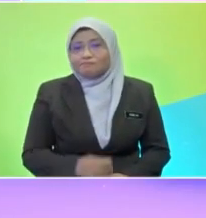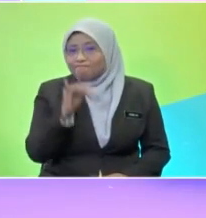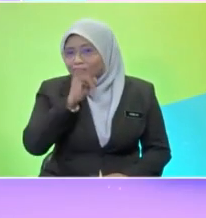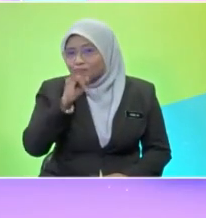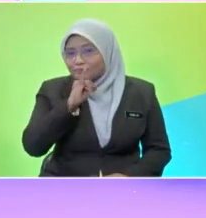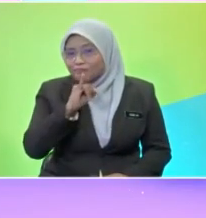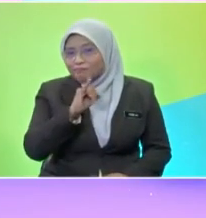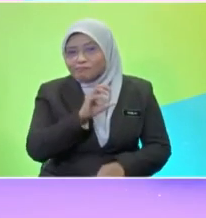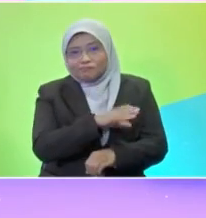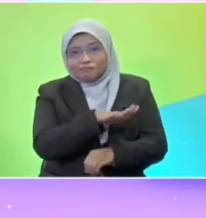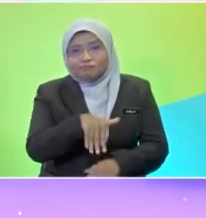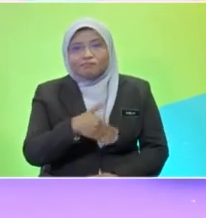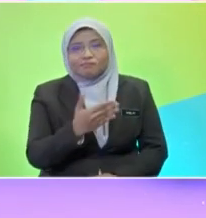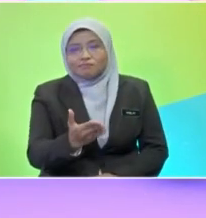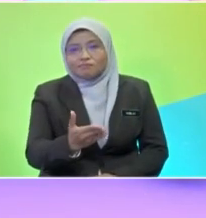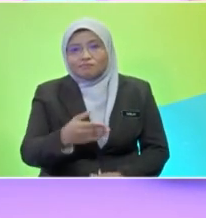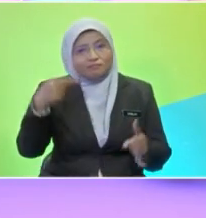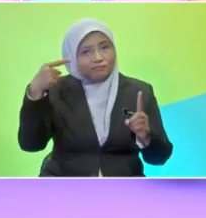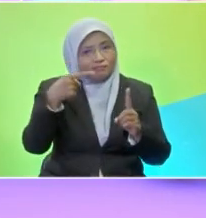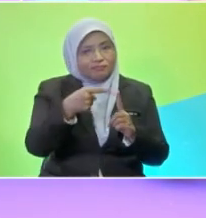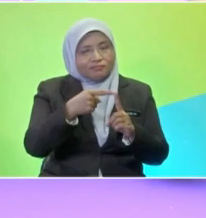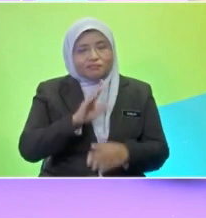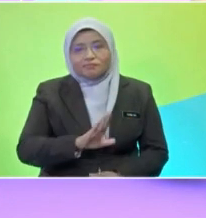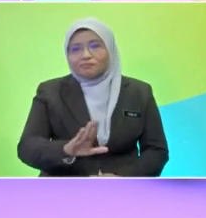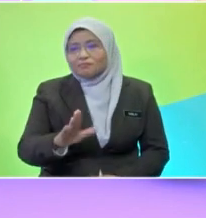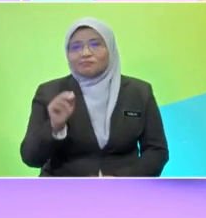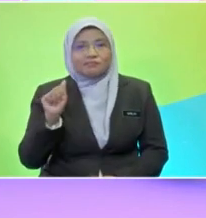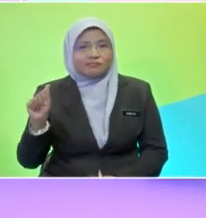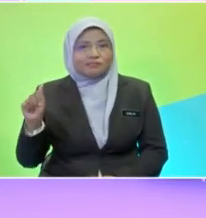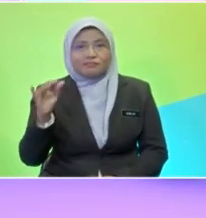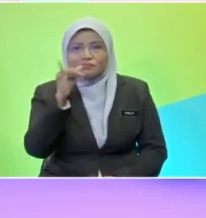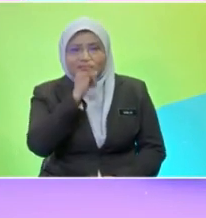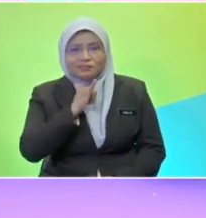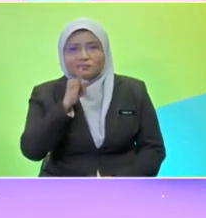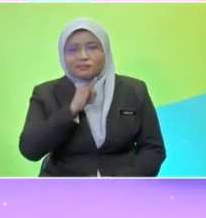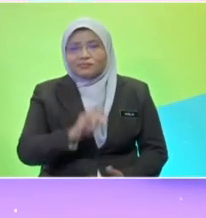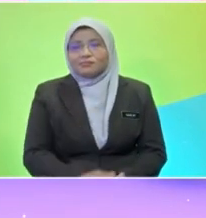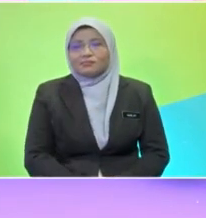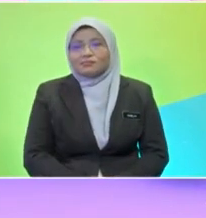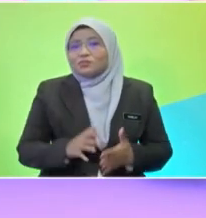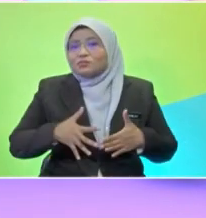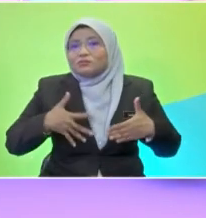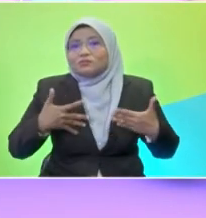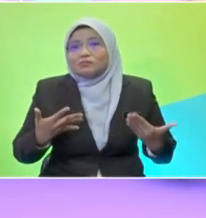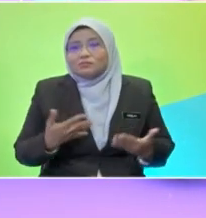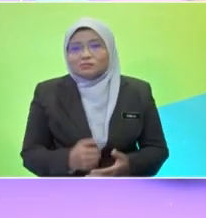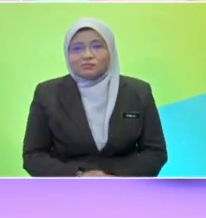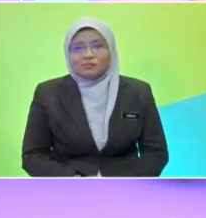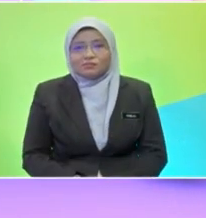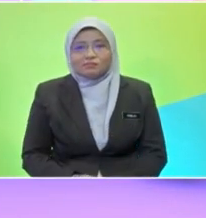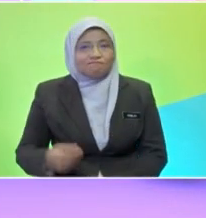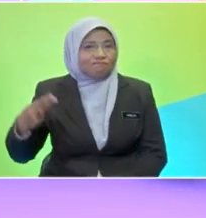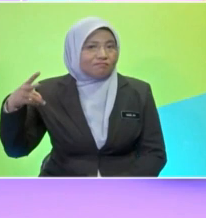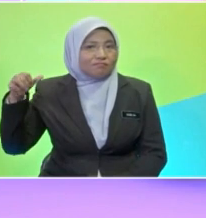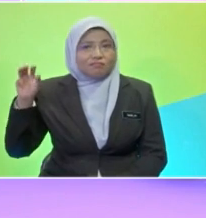what our singers have prepared their answers there. And I'm sure our people at home as well. Continue to write down your answers quickly.